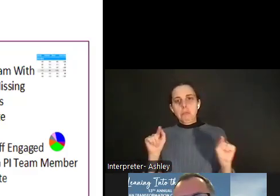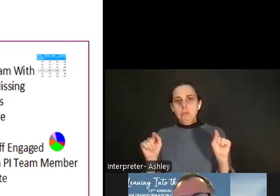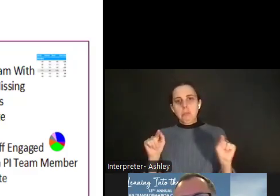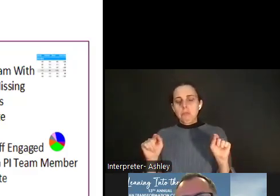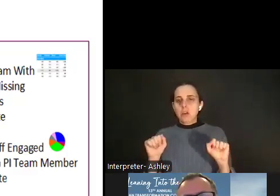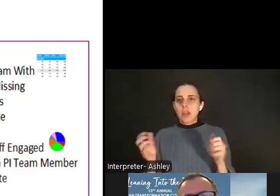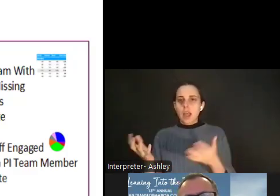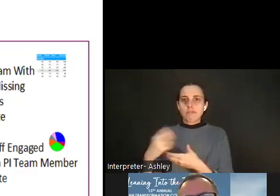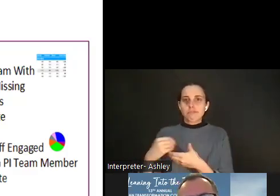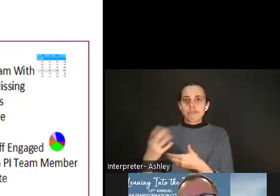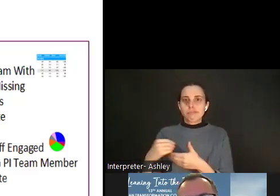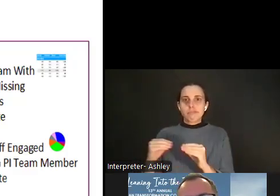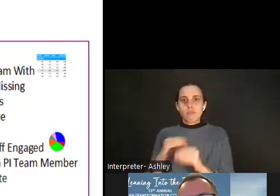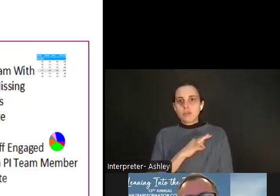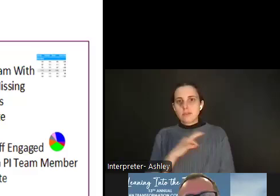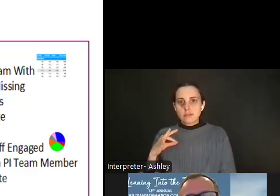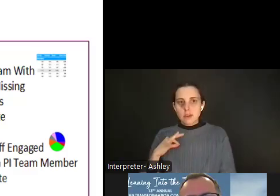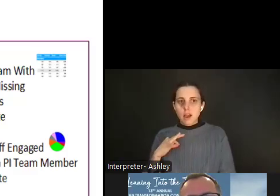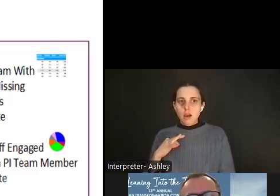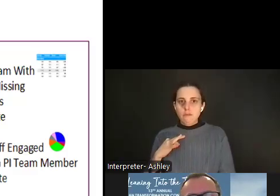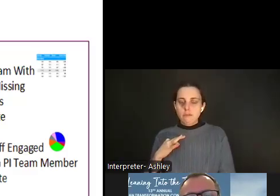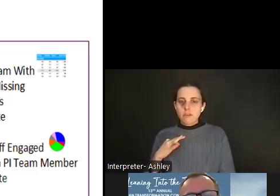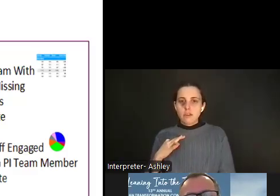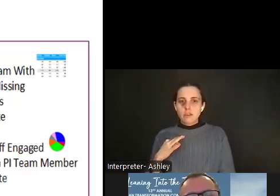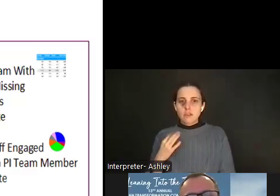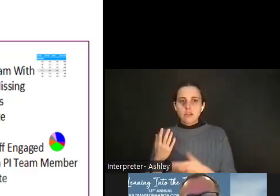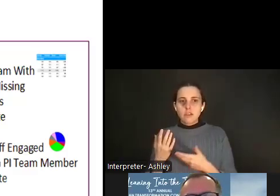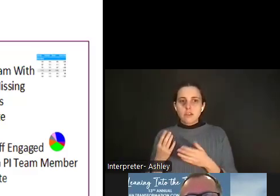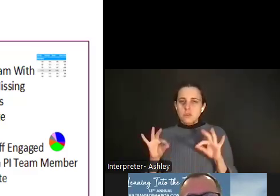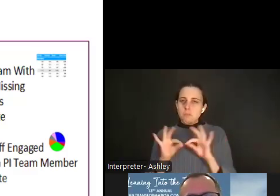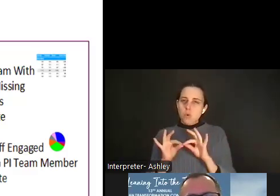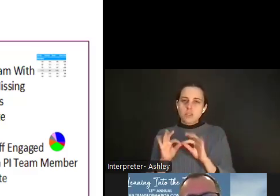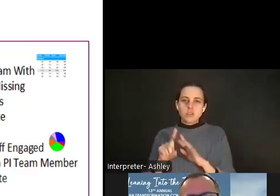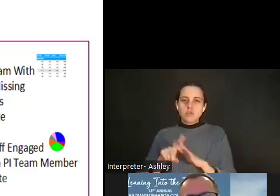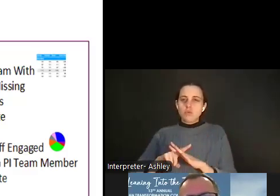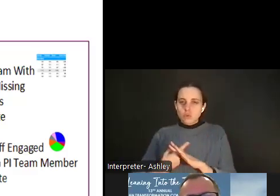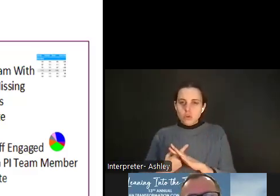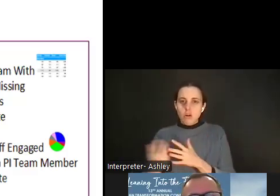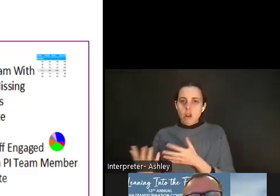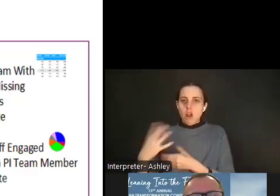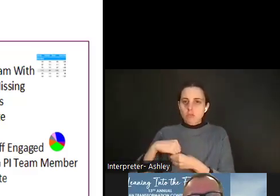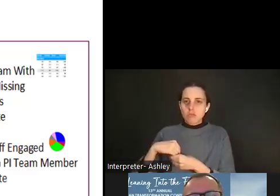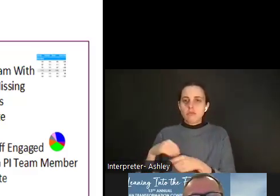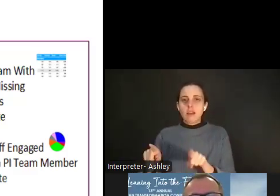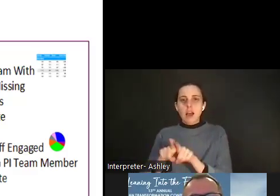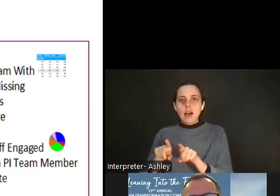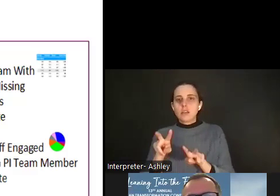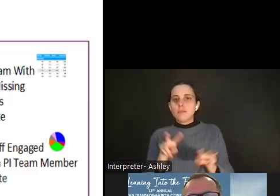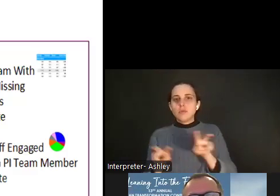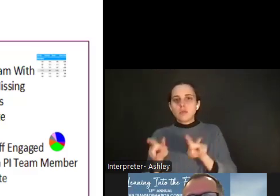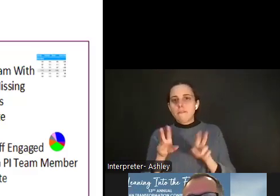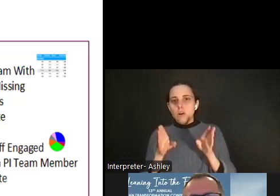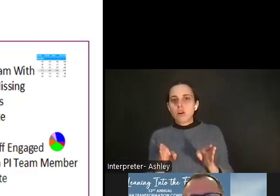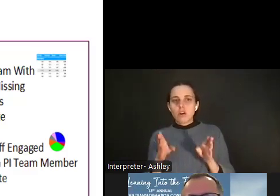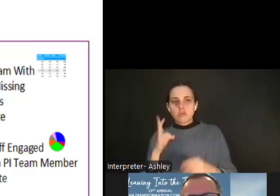journey is really to start involving them even as an observer into a PI, an A3, for